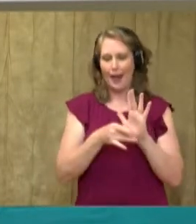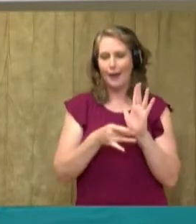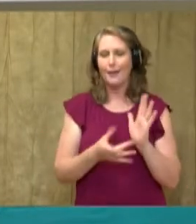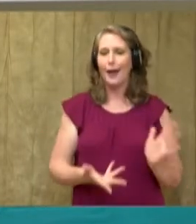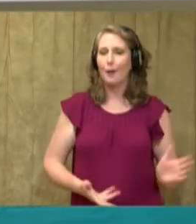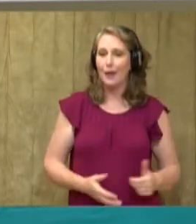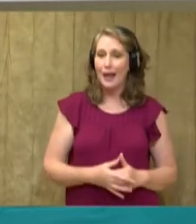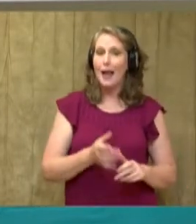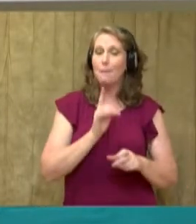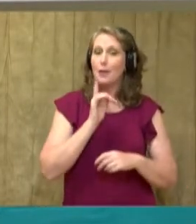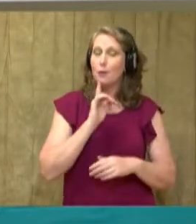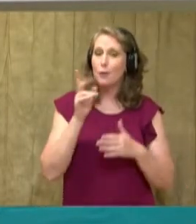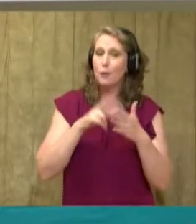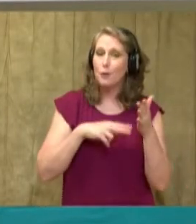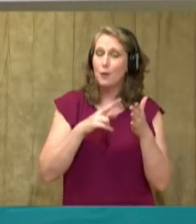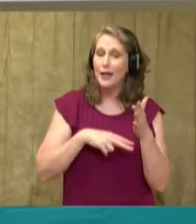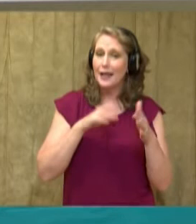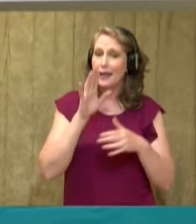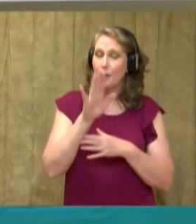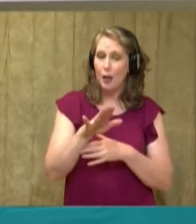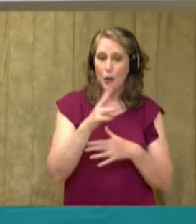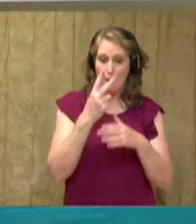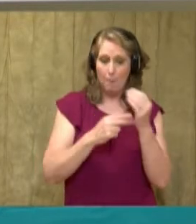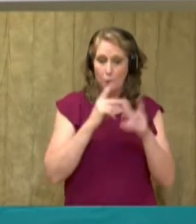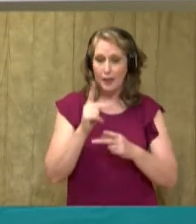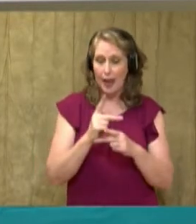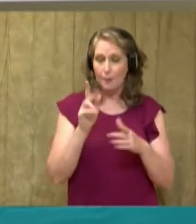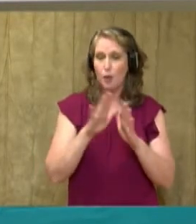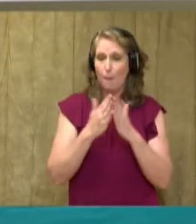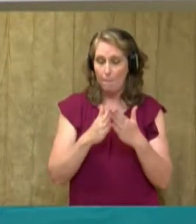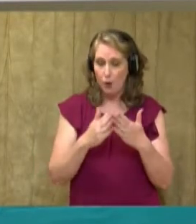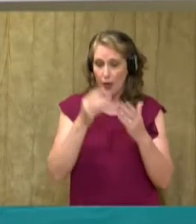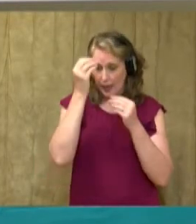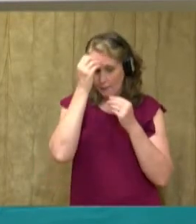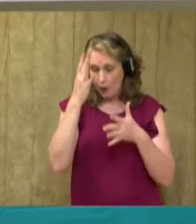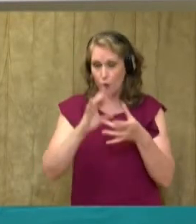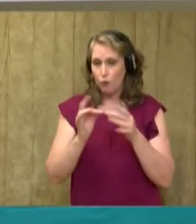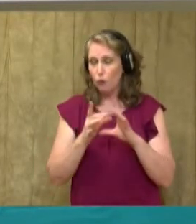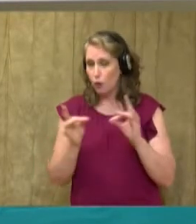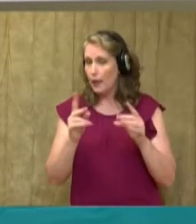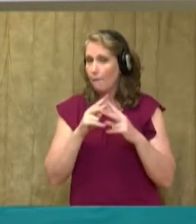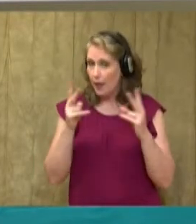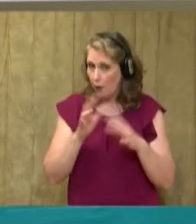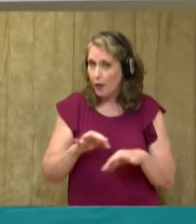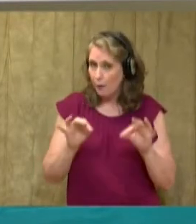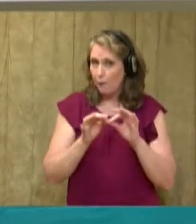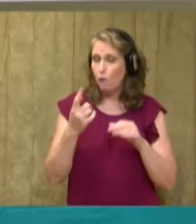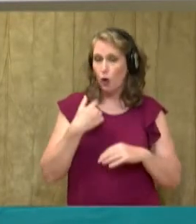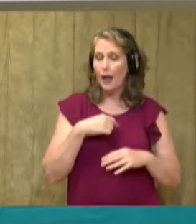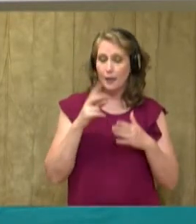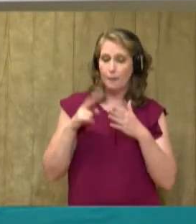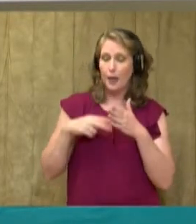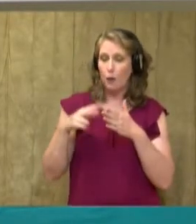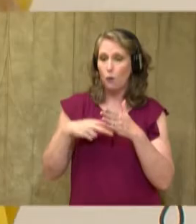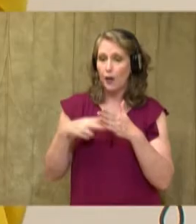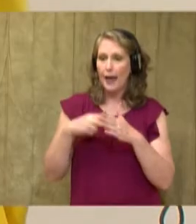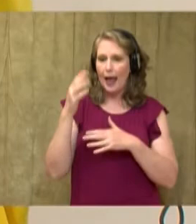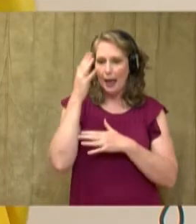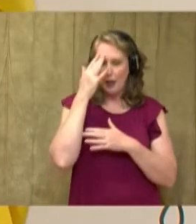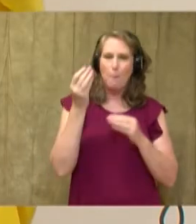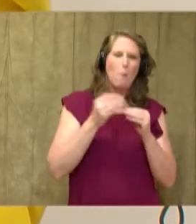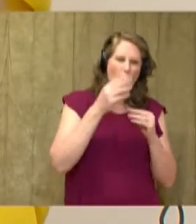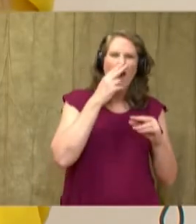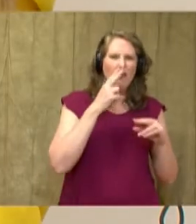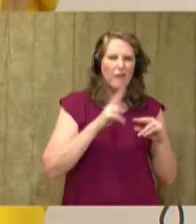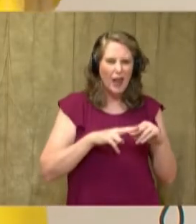Okay, and make sure you're reading both types of books, because informational stories are very important for us to be reading. I know it might be